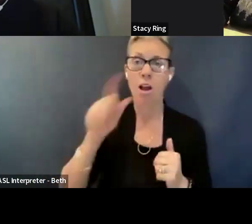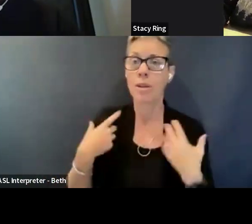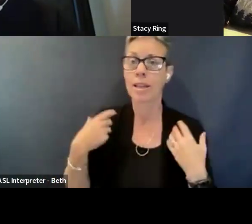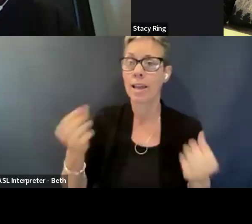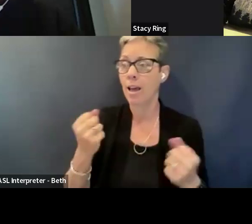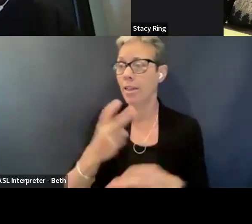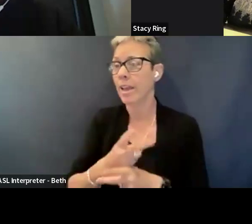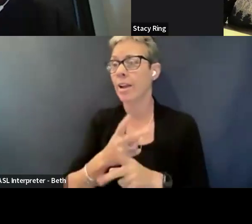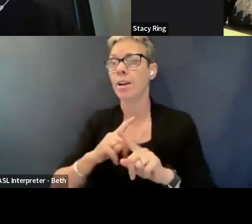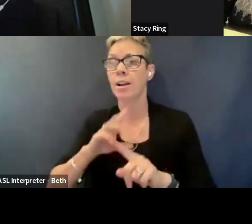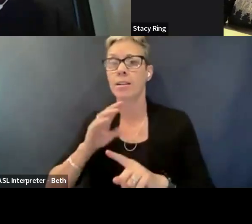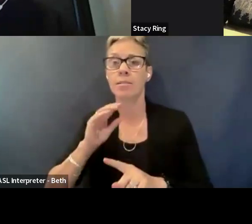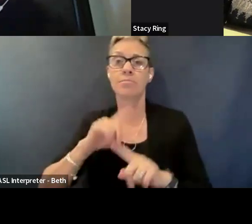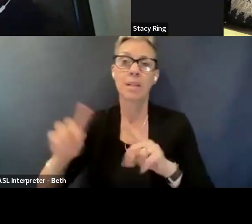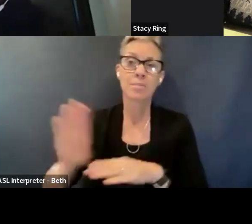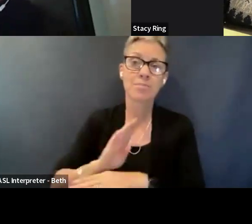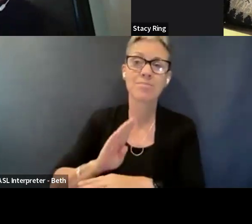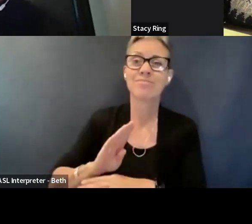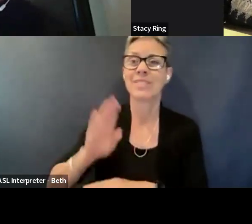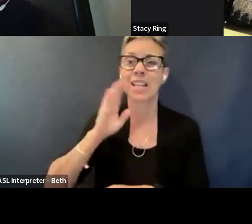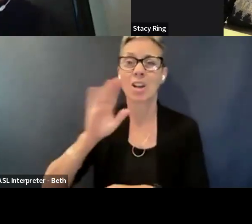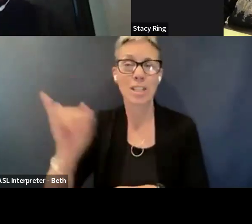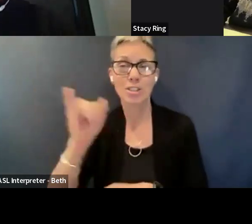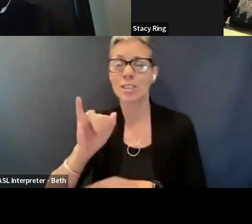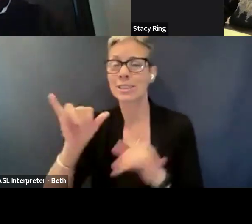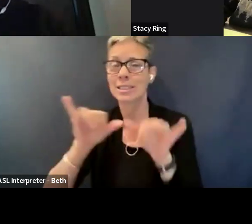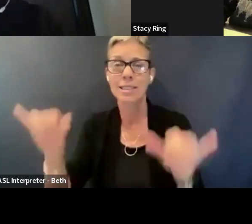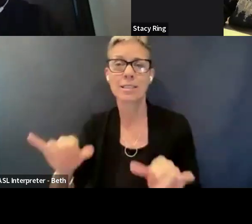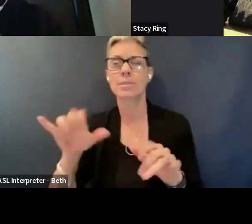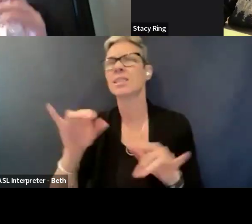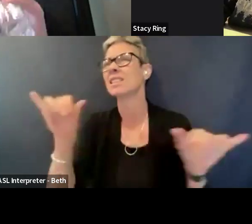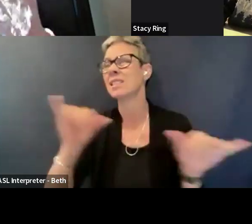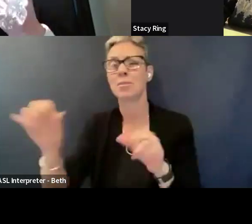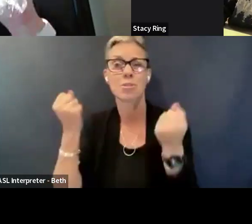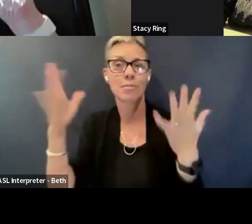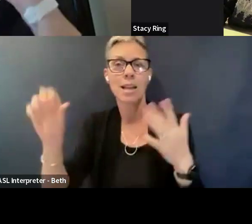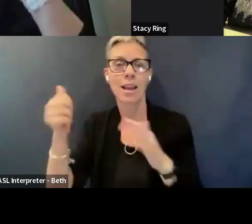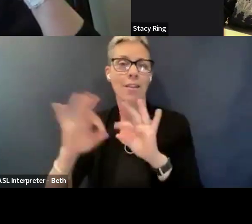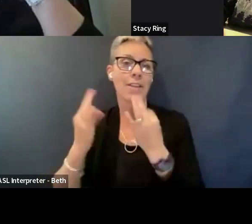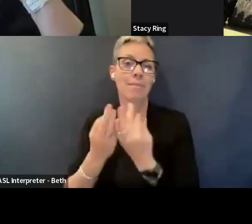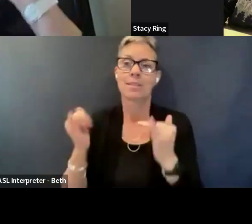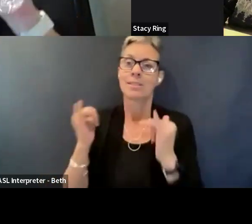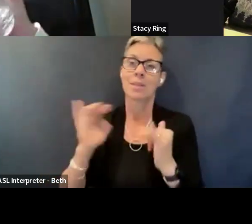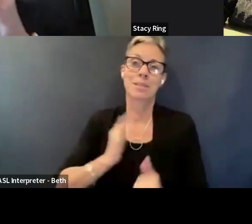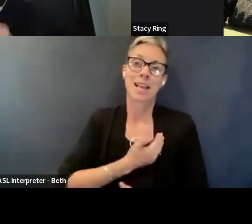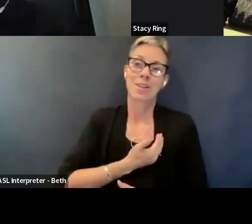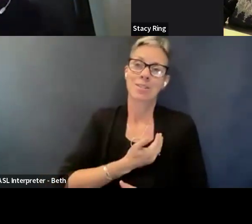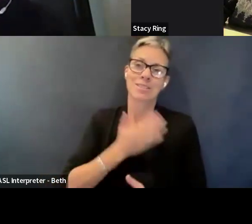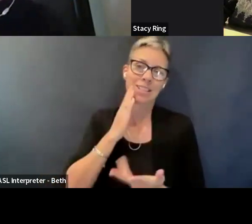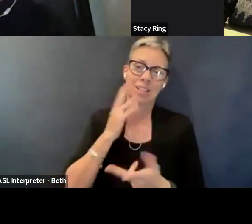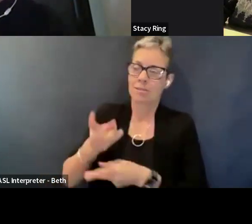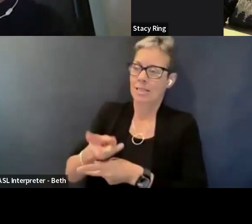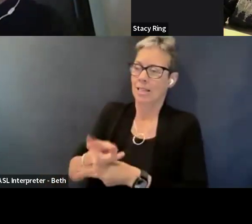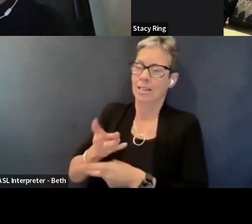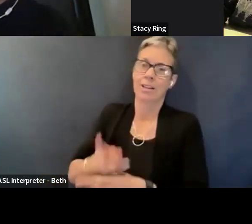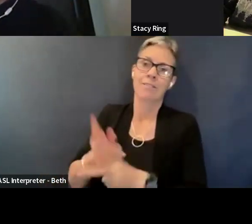and Medicaid systems and just about everywhere else, is really very similar to a lot of families like ours who are caring for a